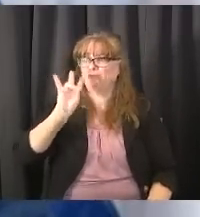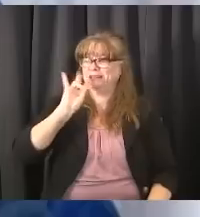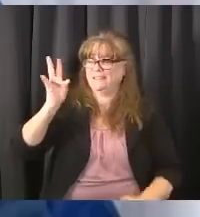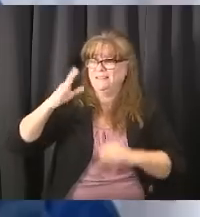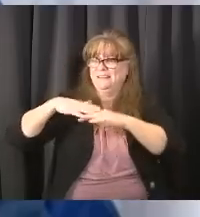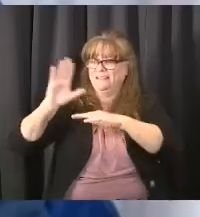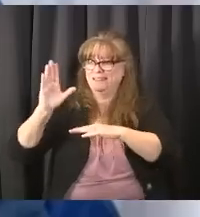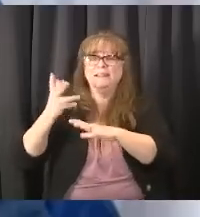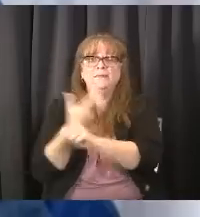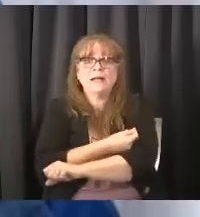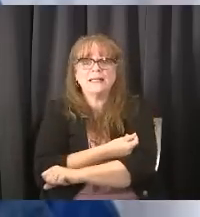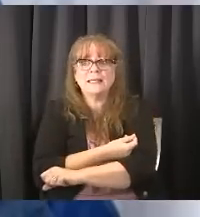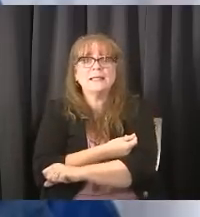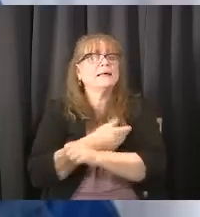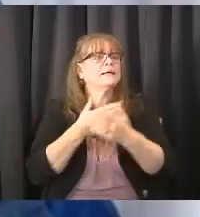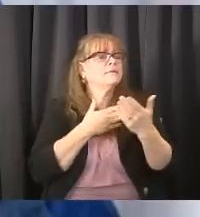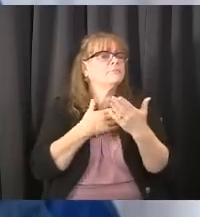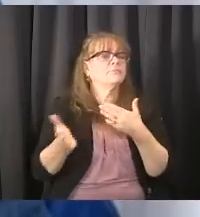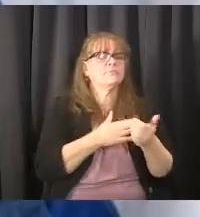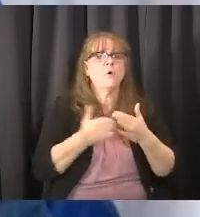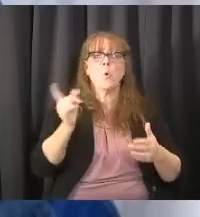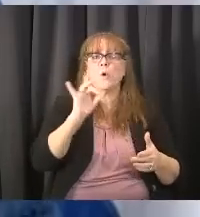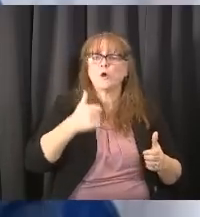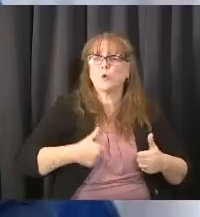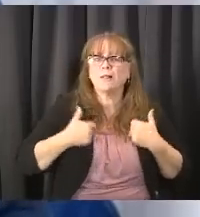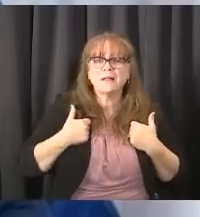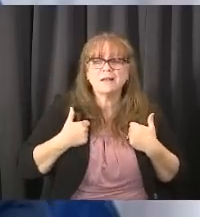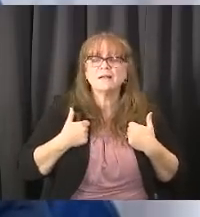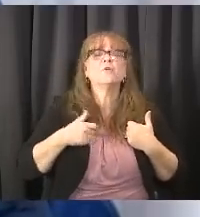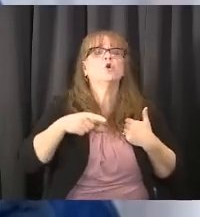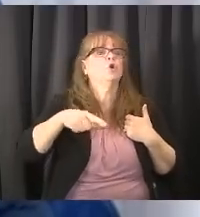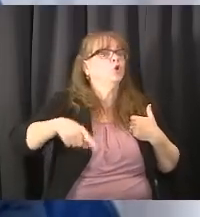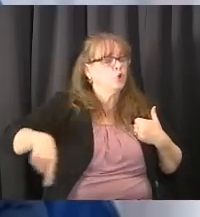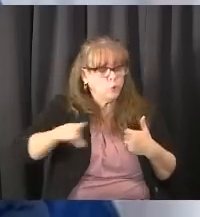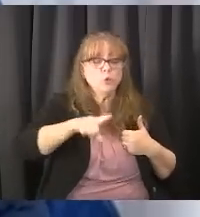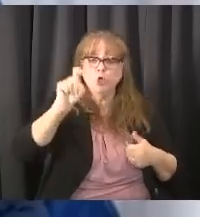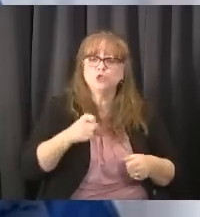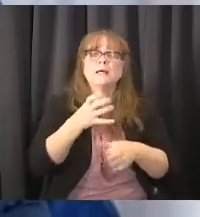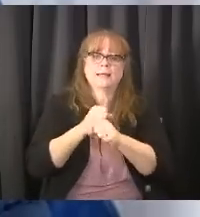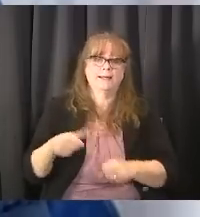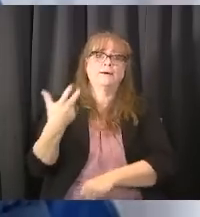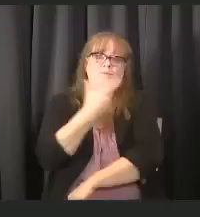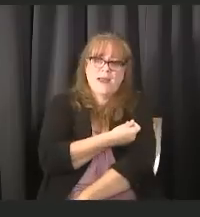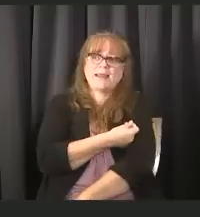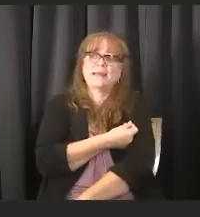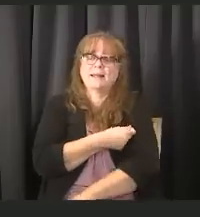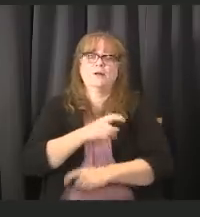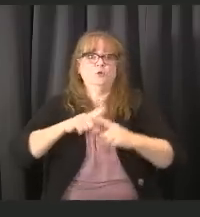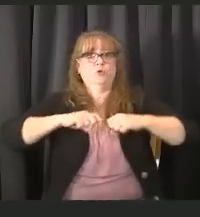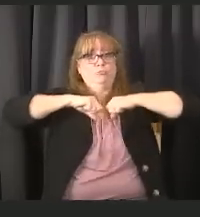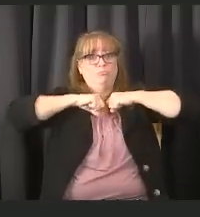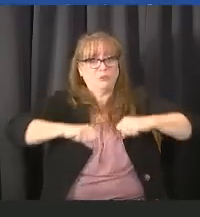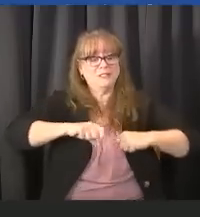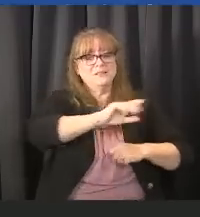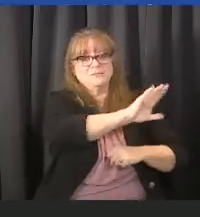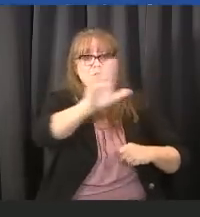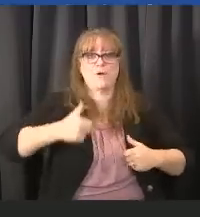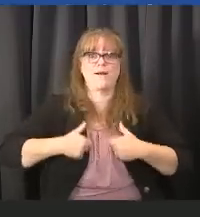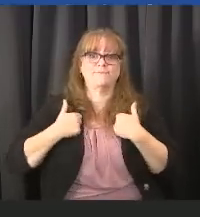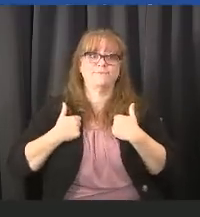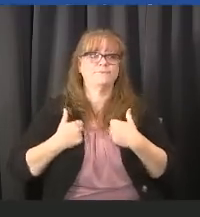to the life-saving vaccine. We have many other service providers as well. I want to give a few examples. Denver Health